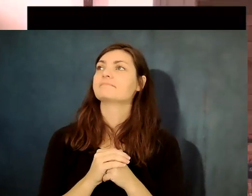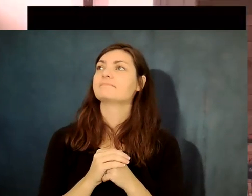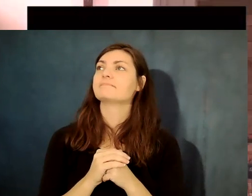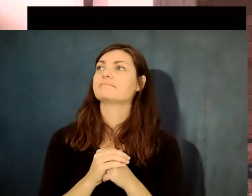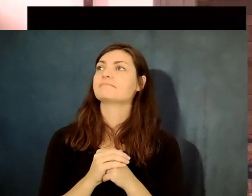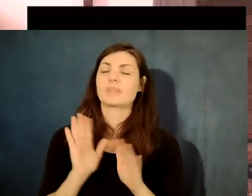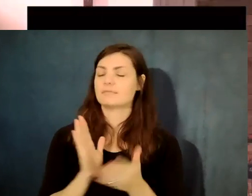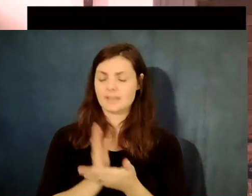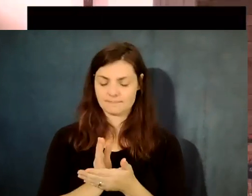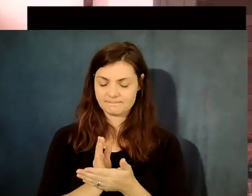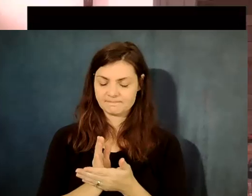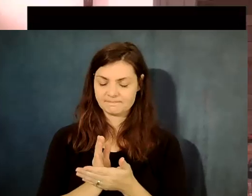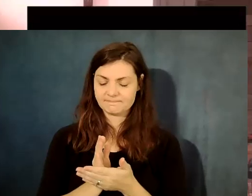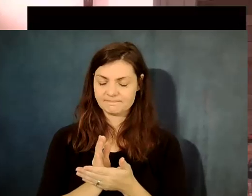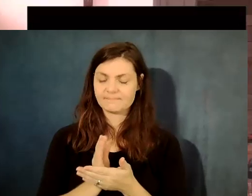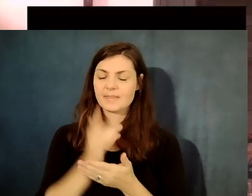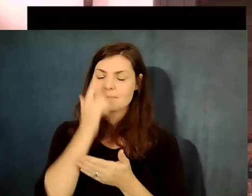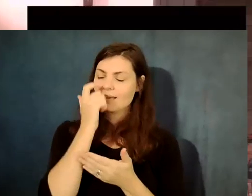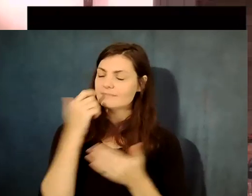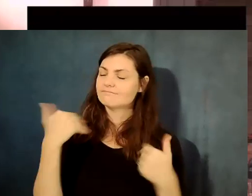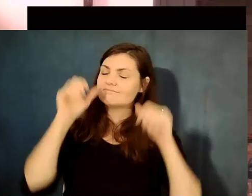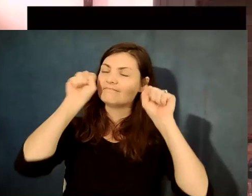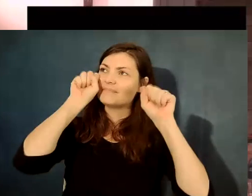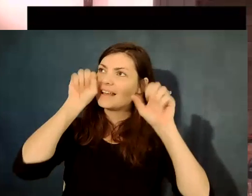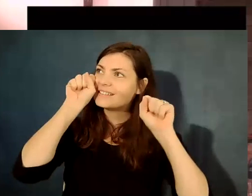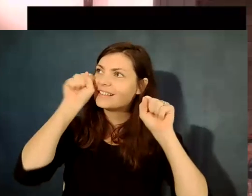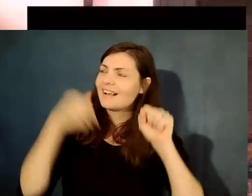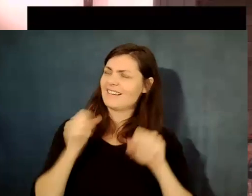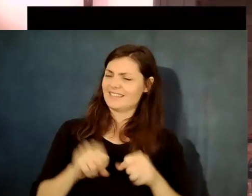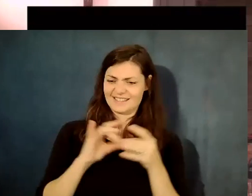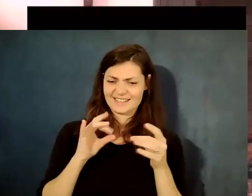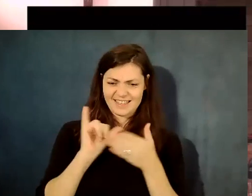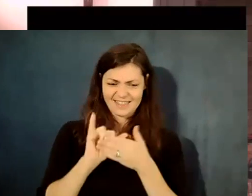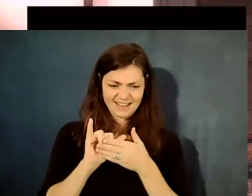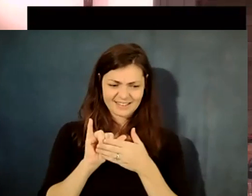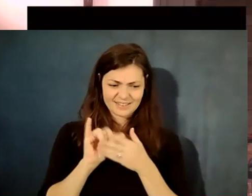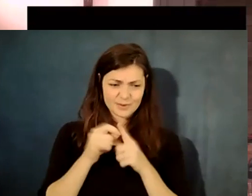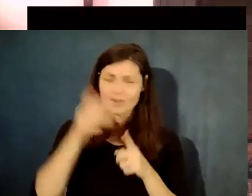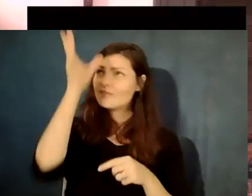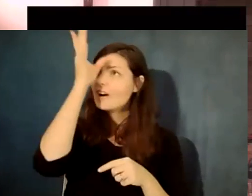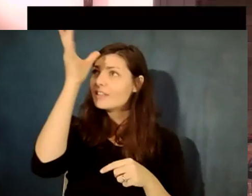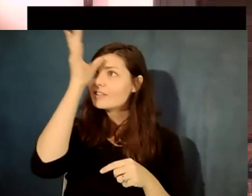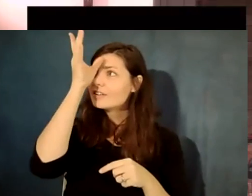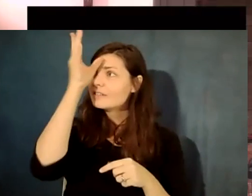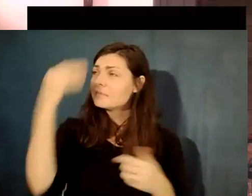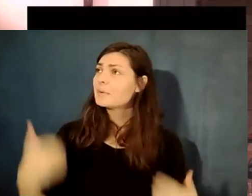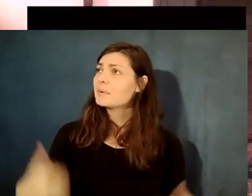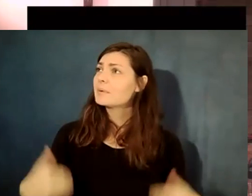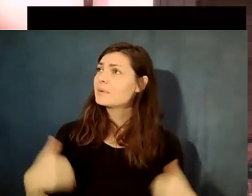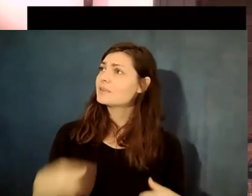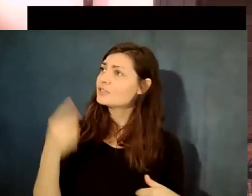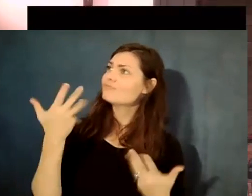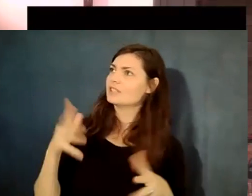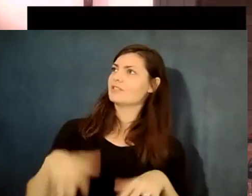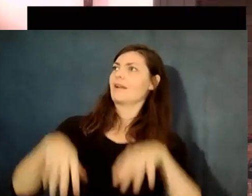Lord, I just stop because it's amazing we can say, I can say that phrase, Father. You've adopted